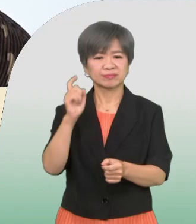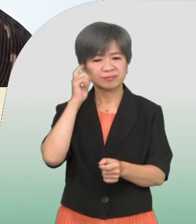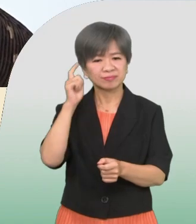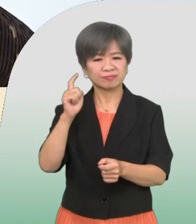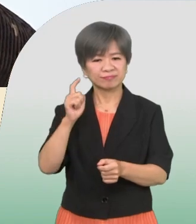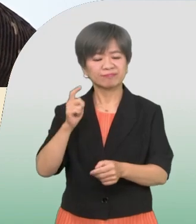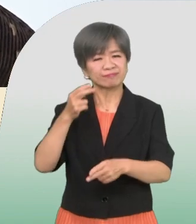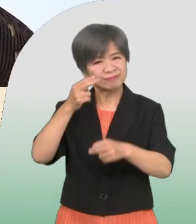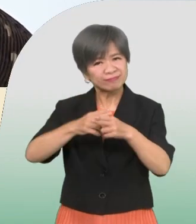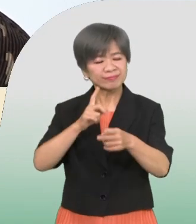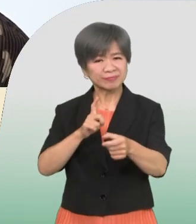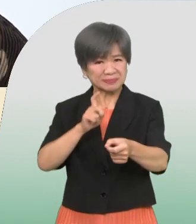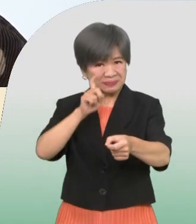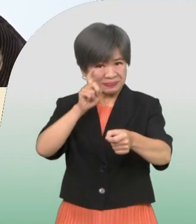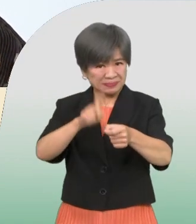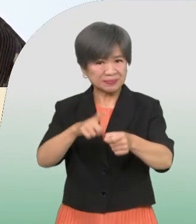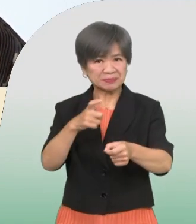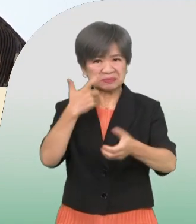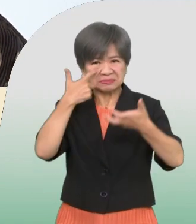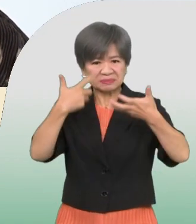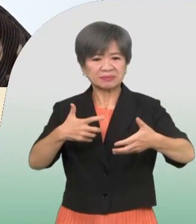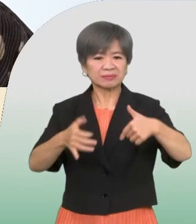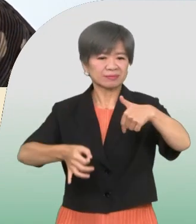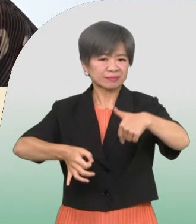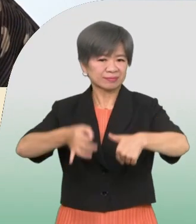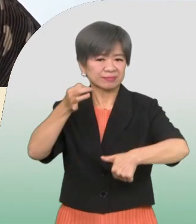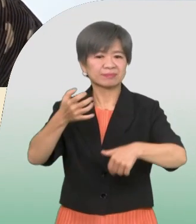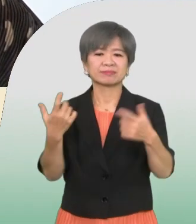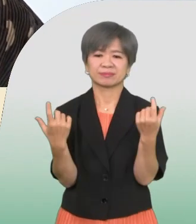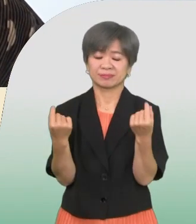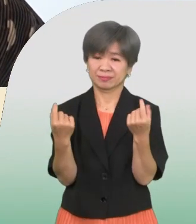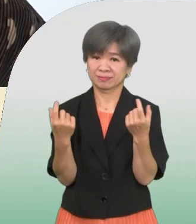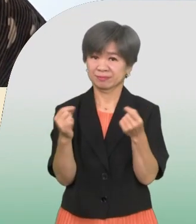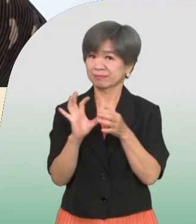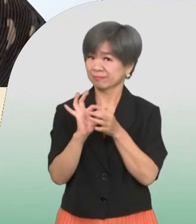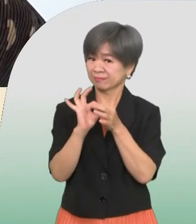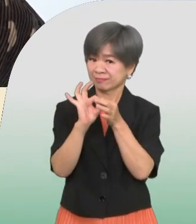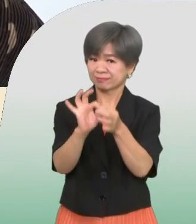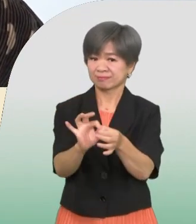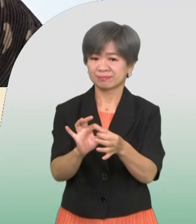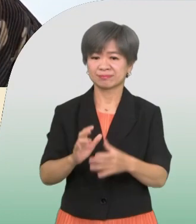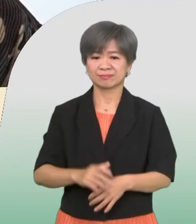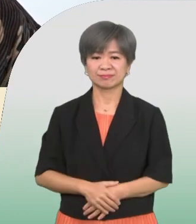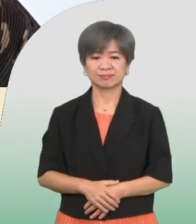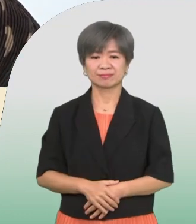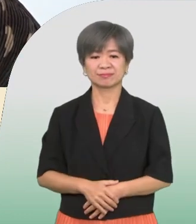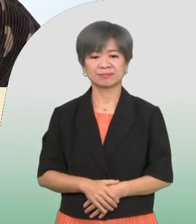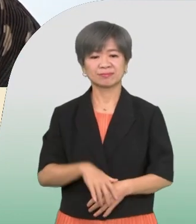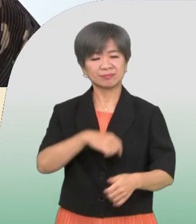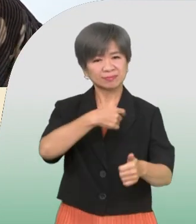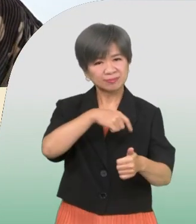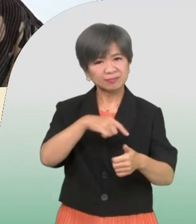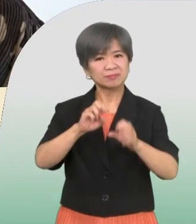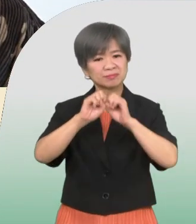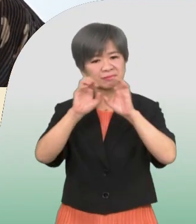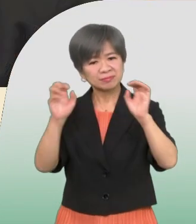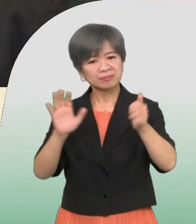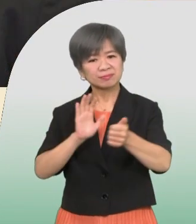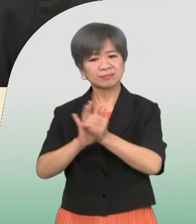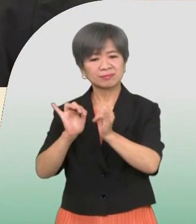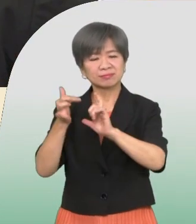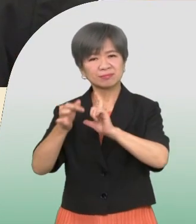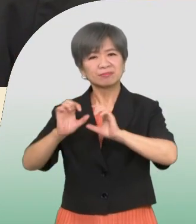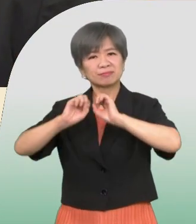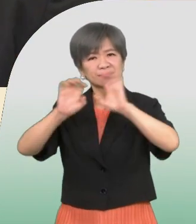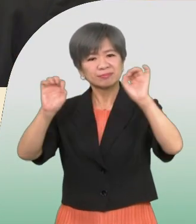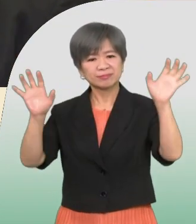been going. And we kind of stick to those core values of educating, informing, platforming the voices of the community.